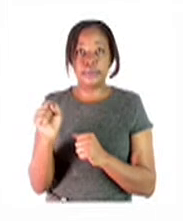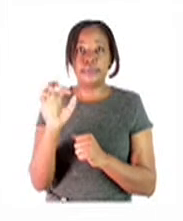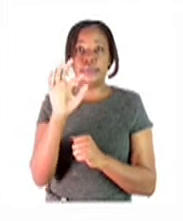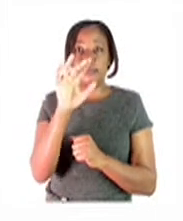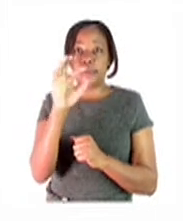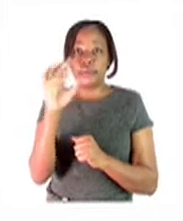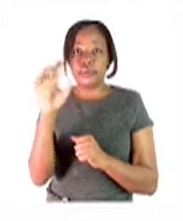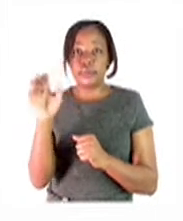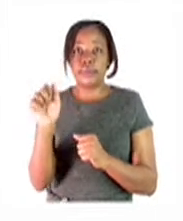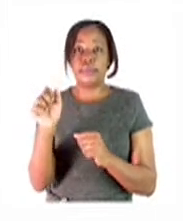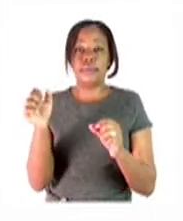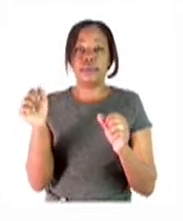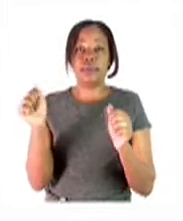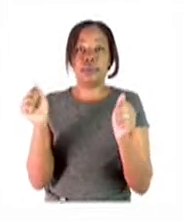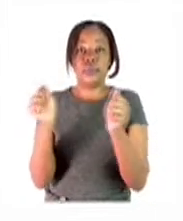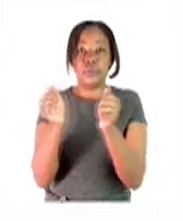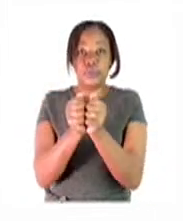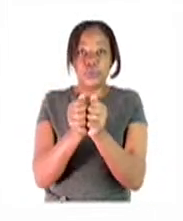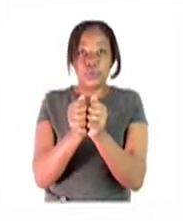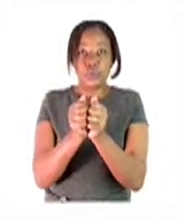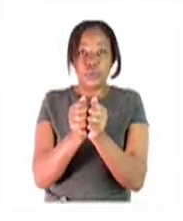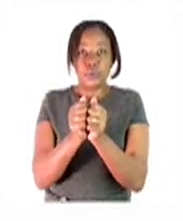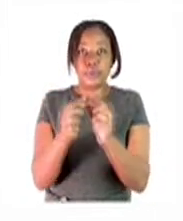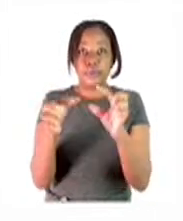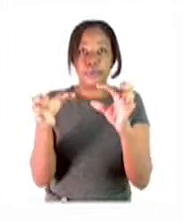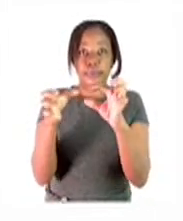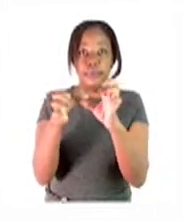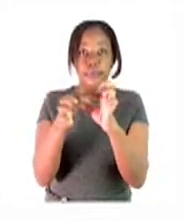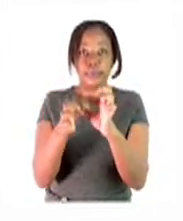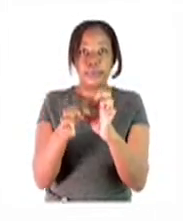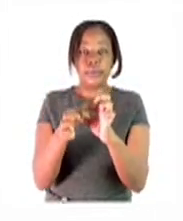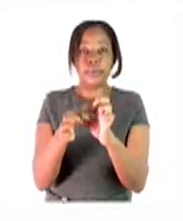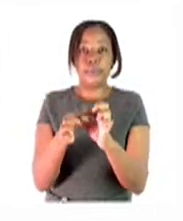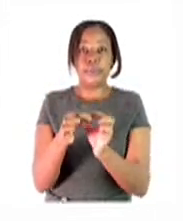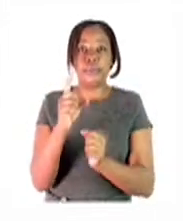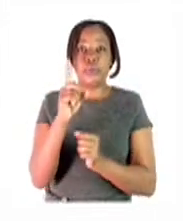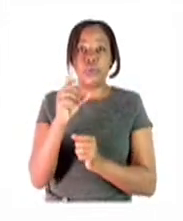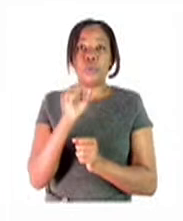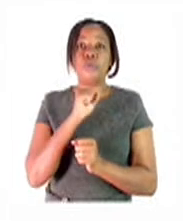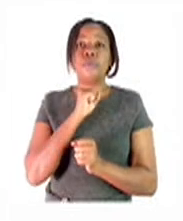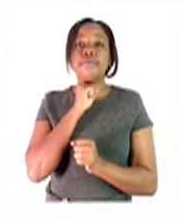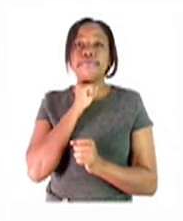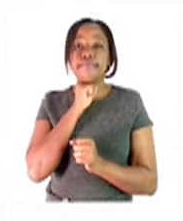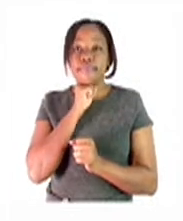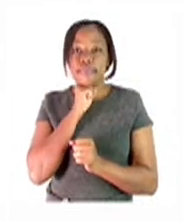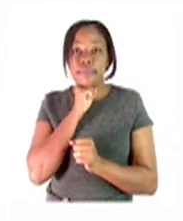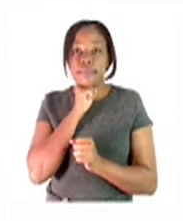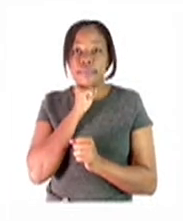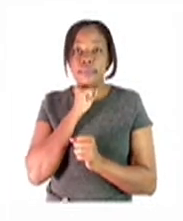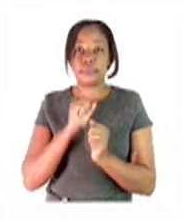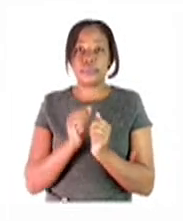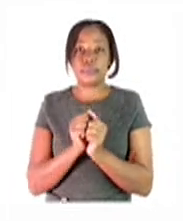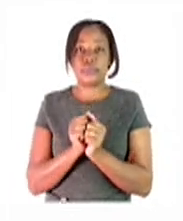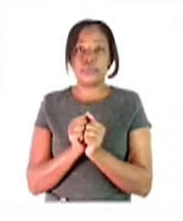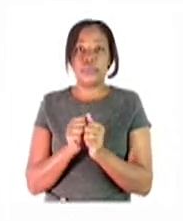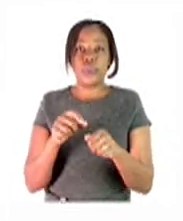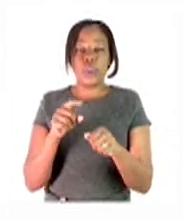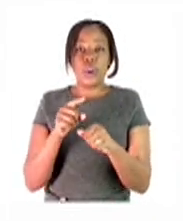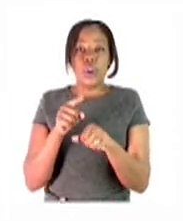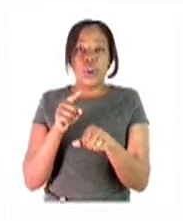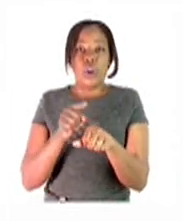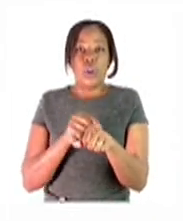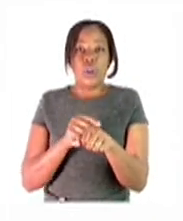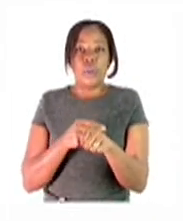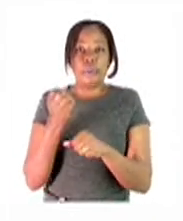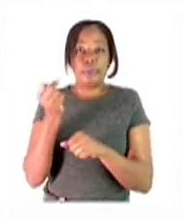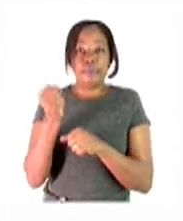they are next to each other and they form one sound, that is what we are going to look at. And they will always give a different sound